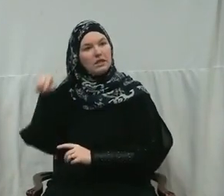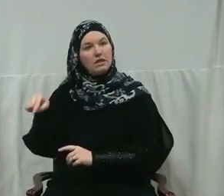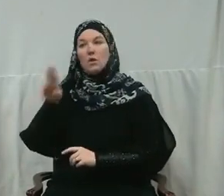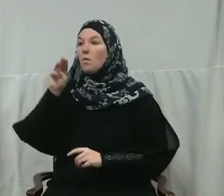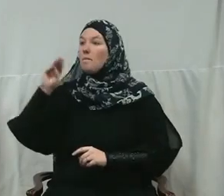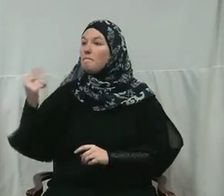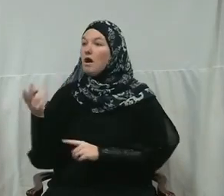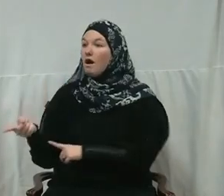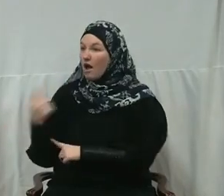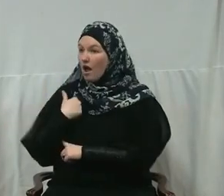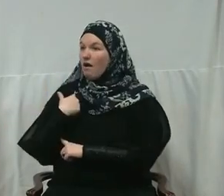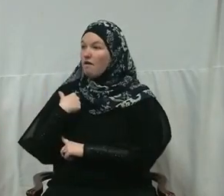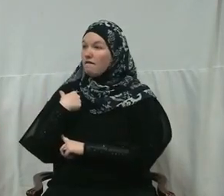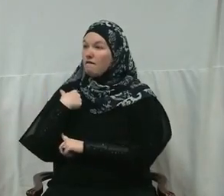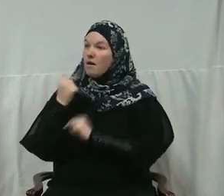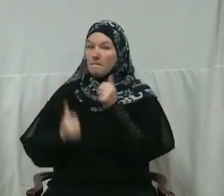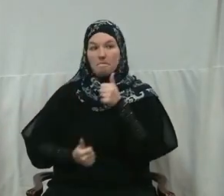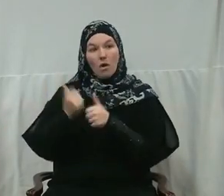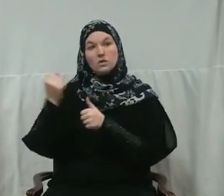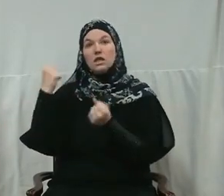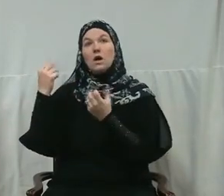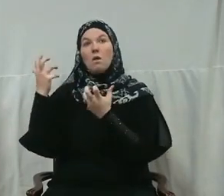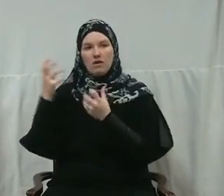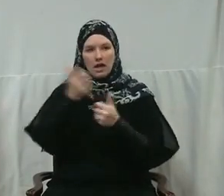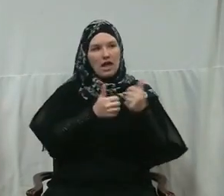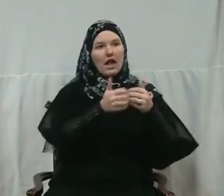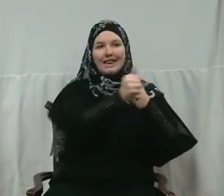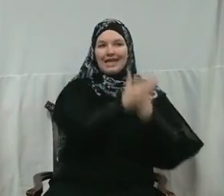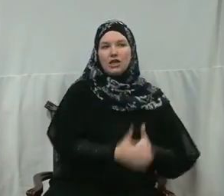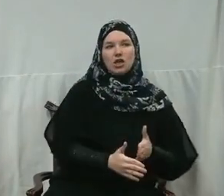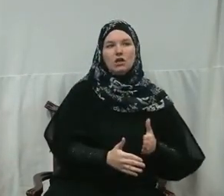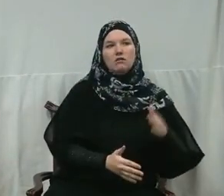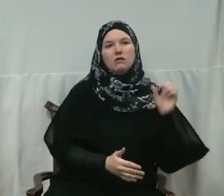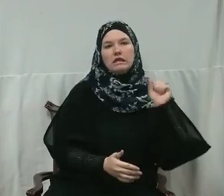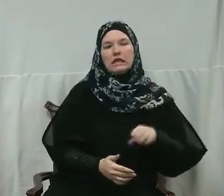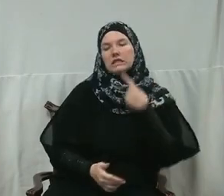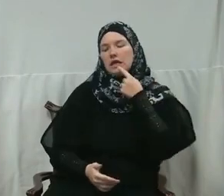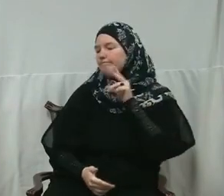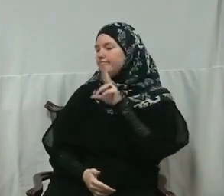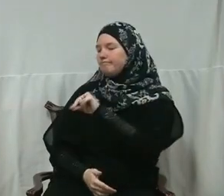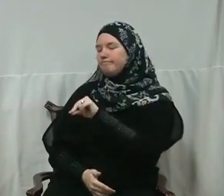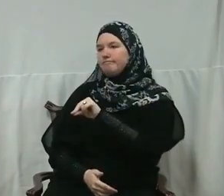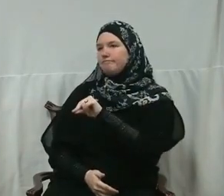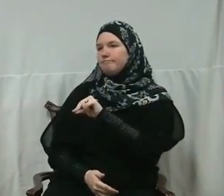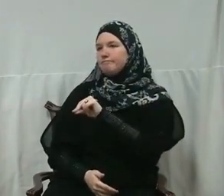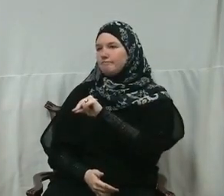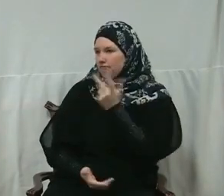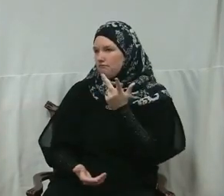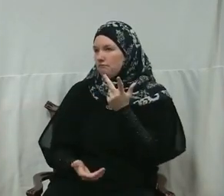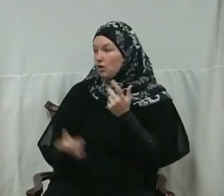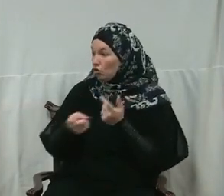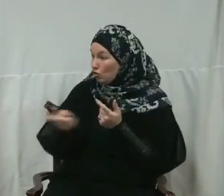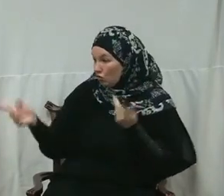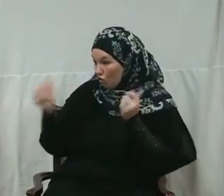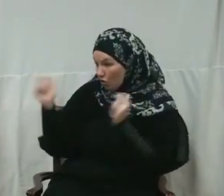one direction, the leader cannot say, your opinion is a consultative opinion. As some scholars